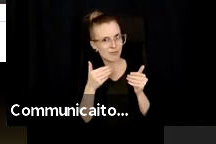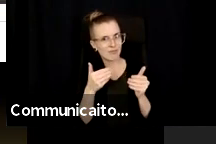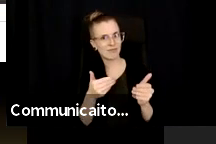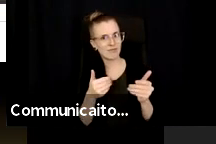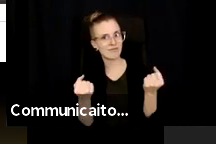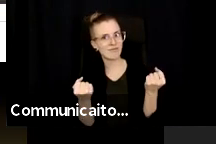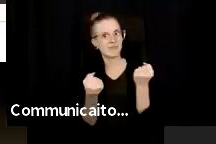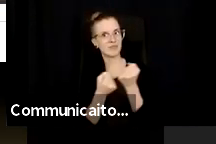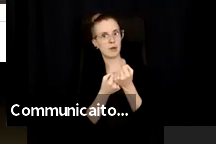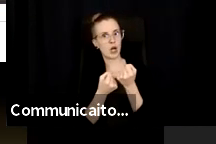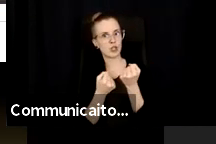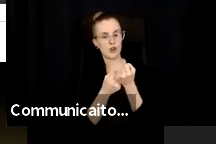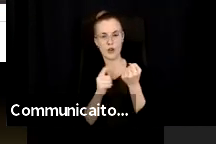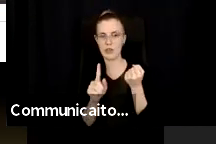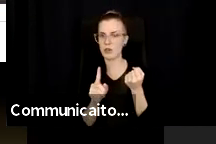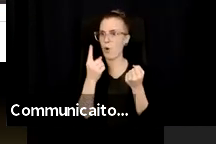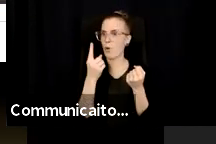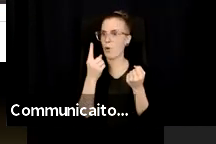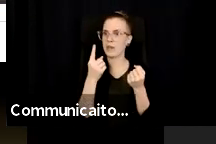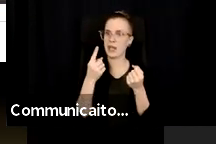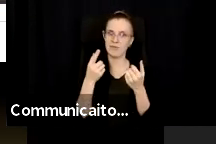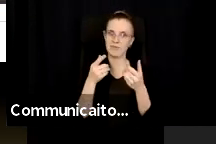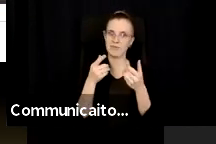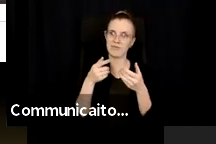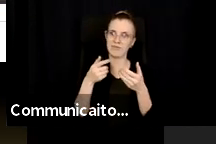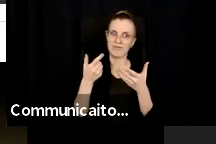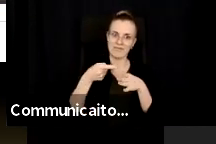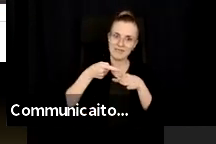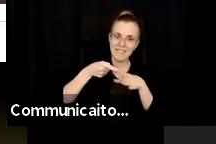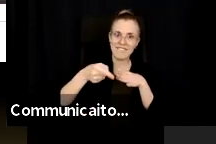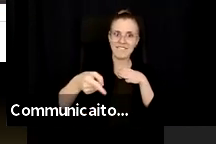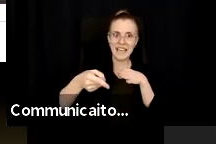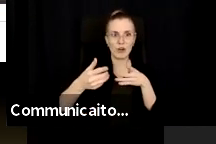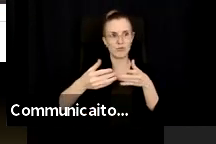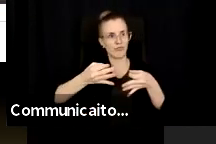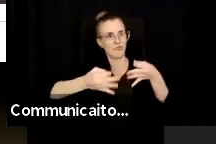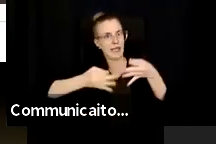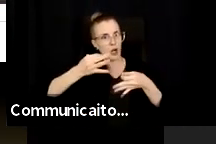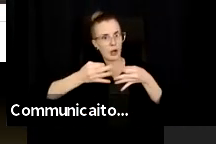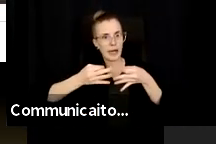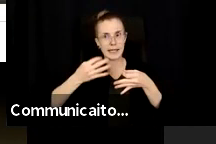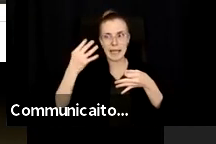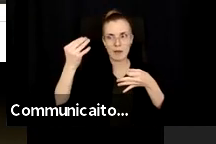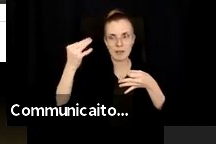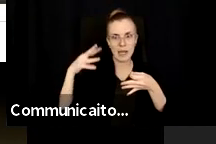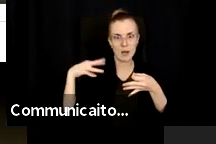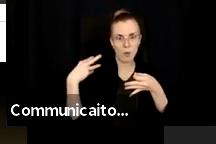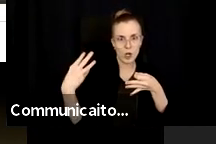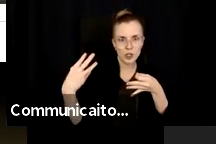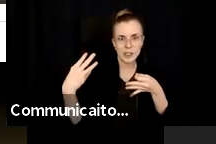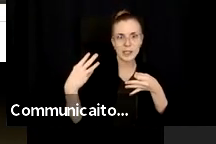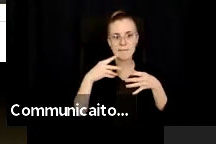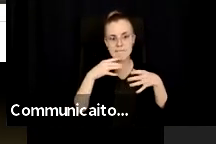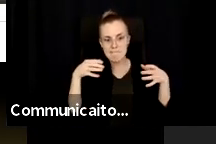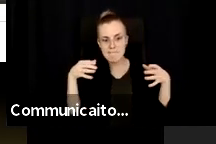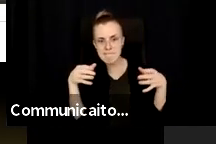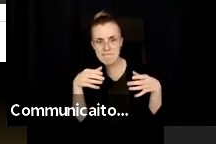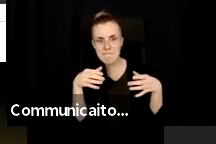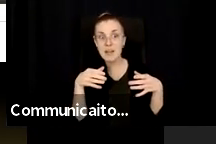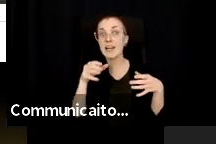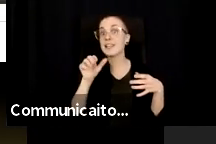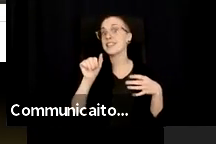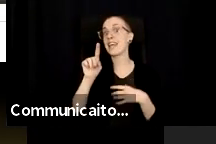hearings that was held outside Washington as the ADA was being considered by